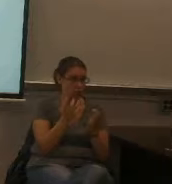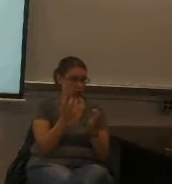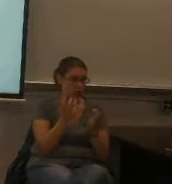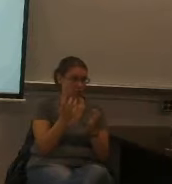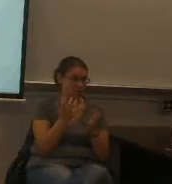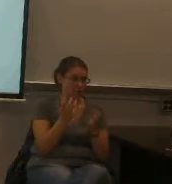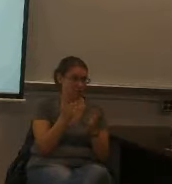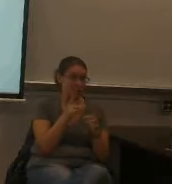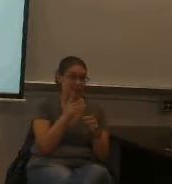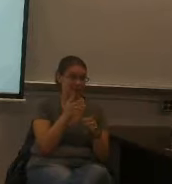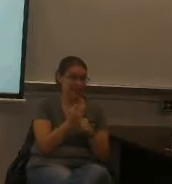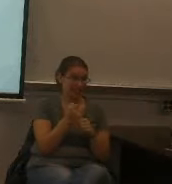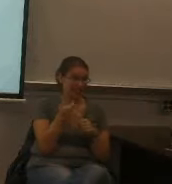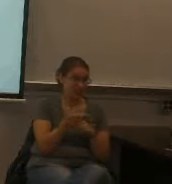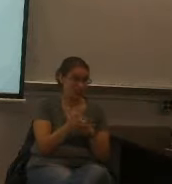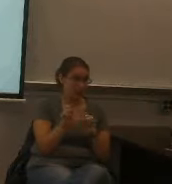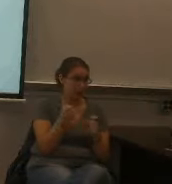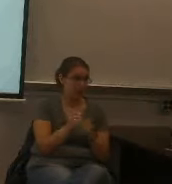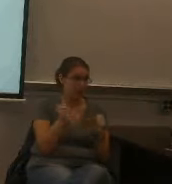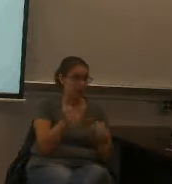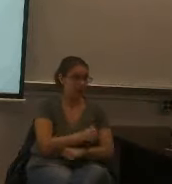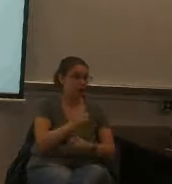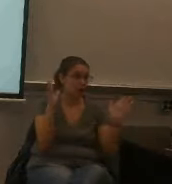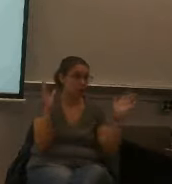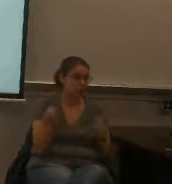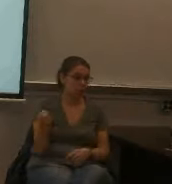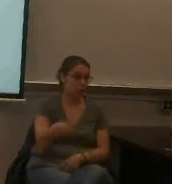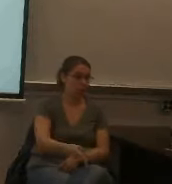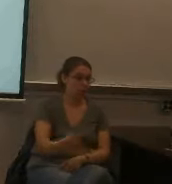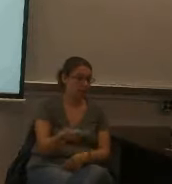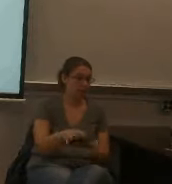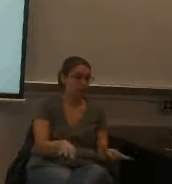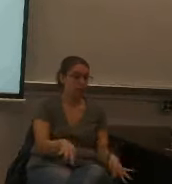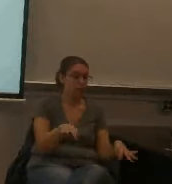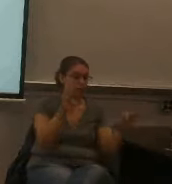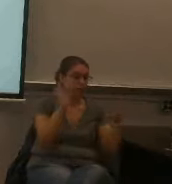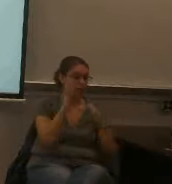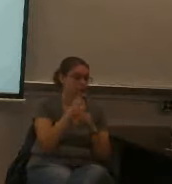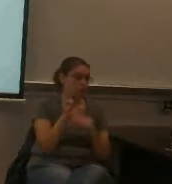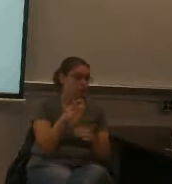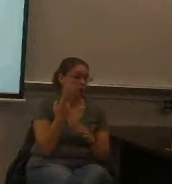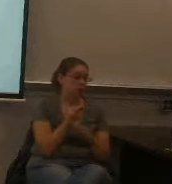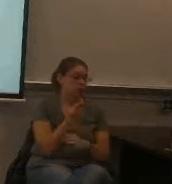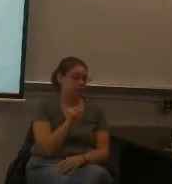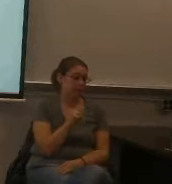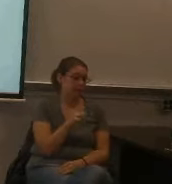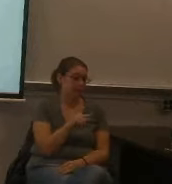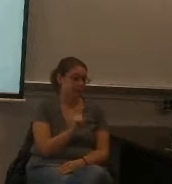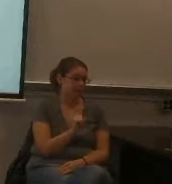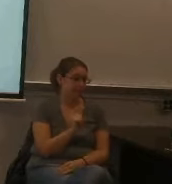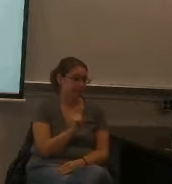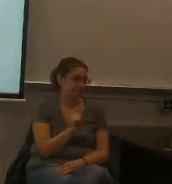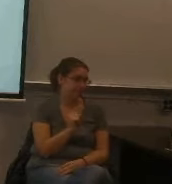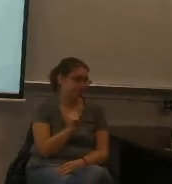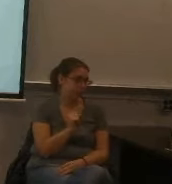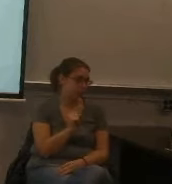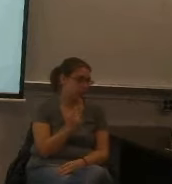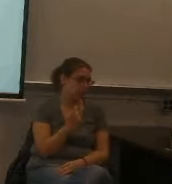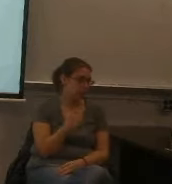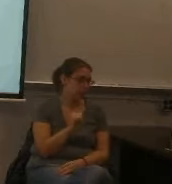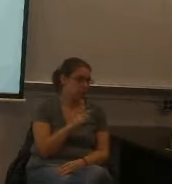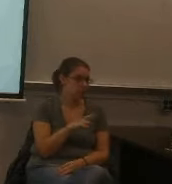there, and they all float to the top, right? Or you can always use nets more effectively than you can line. Well, not always,